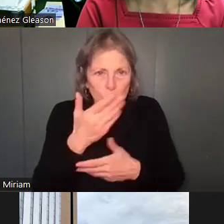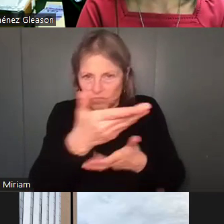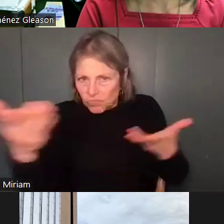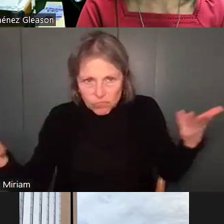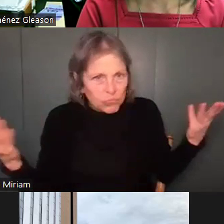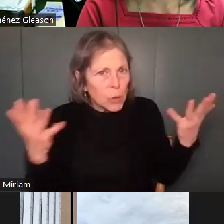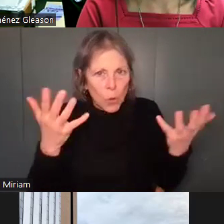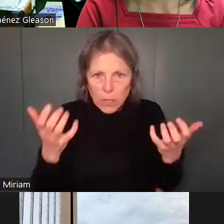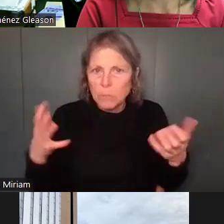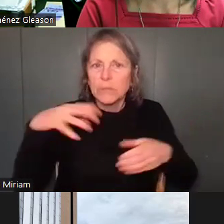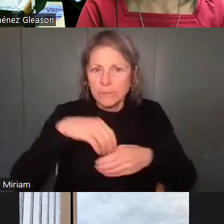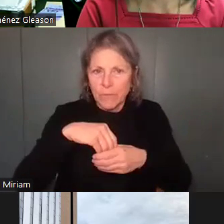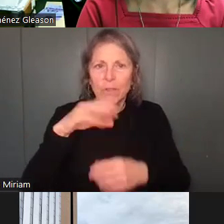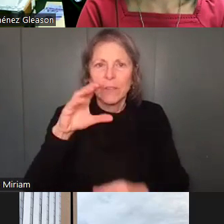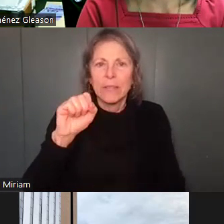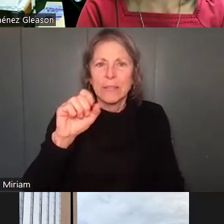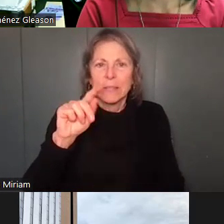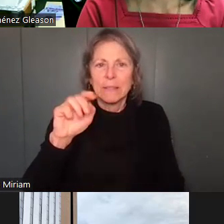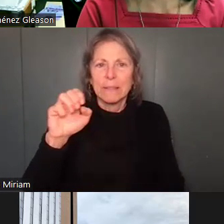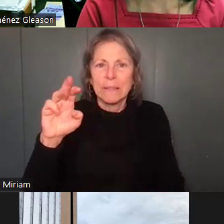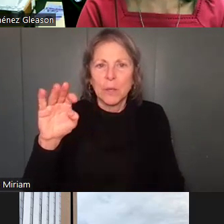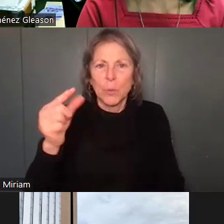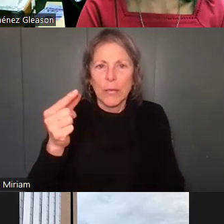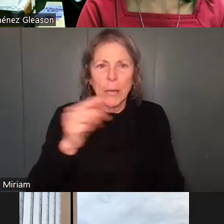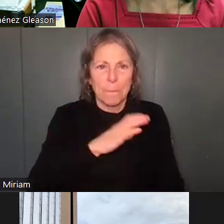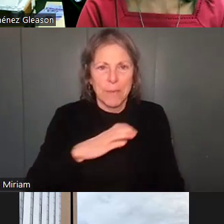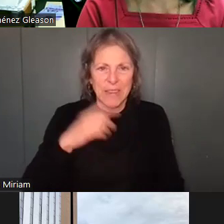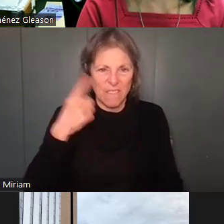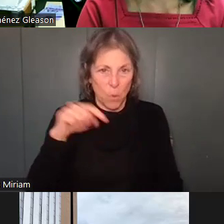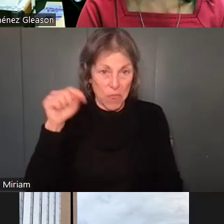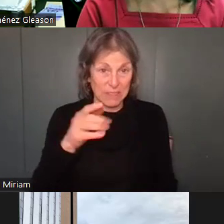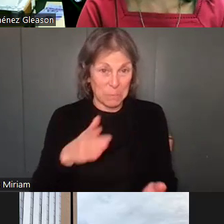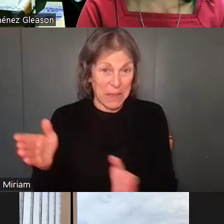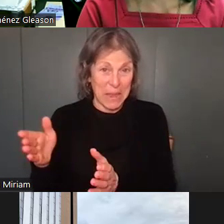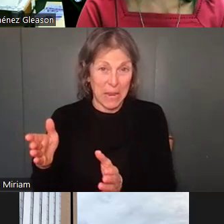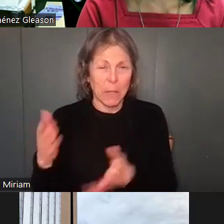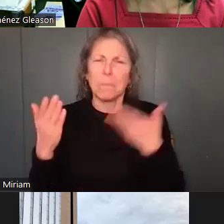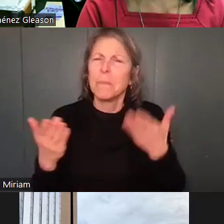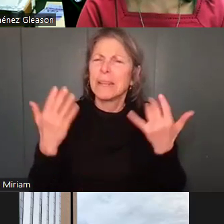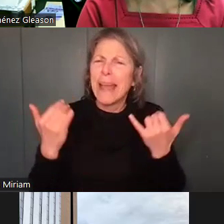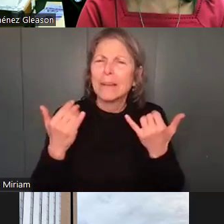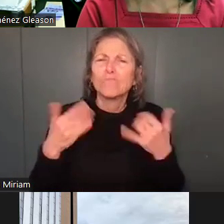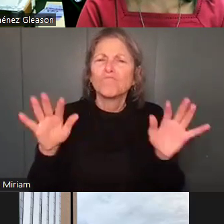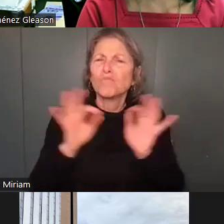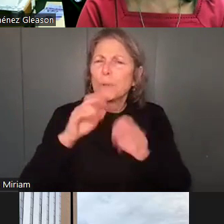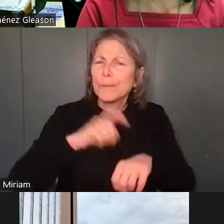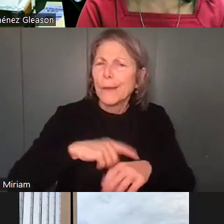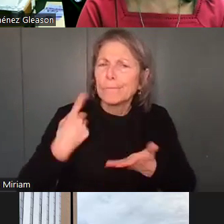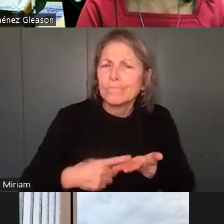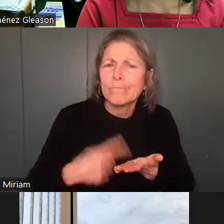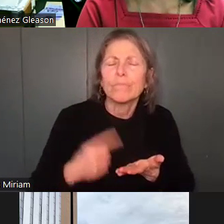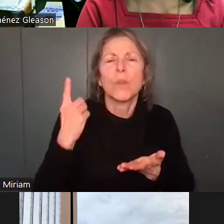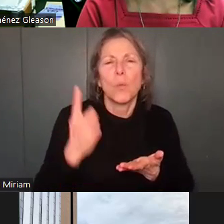want to be on the steering committee for the plan. But maybe it's relevant too to go ahead and talk about one scenario